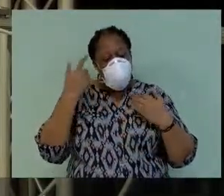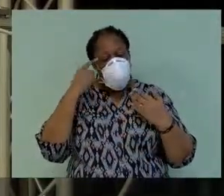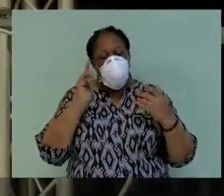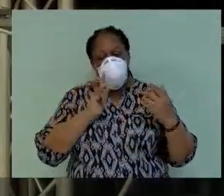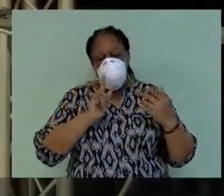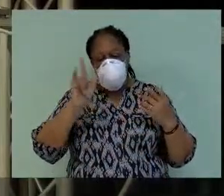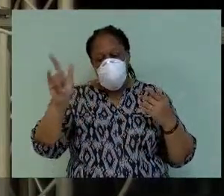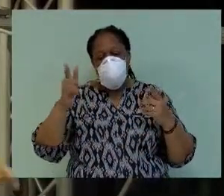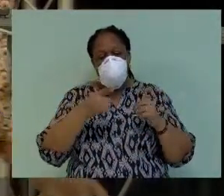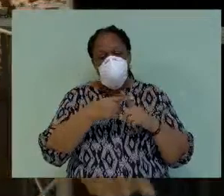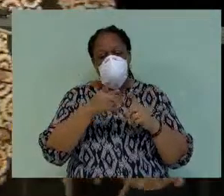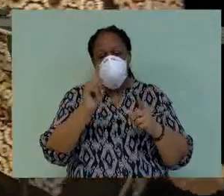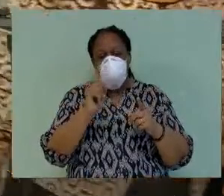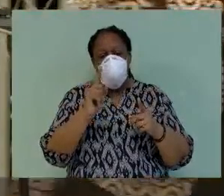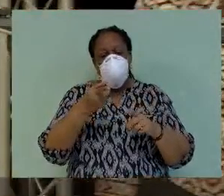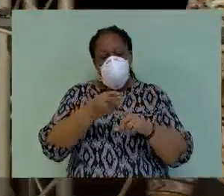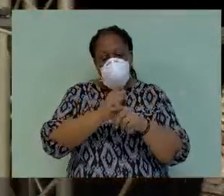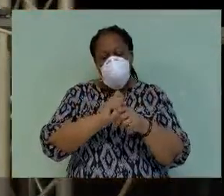their homeland.